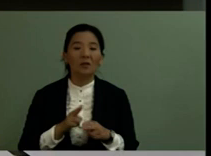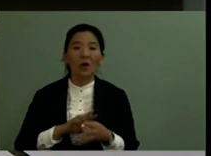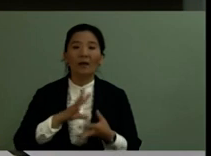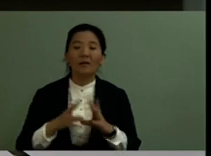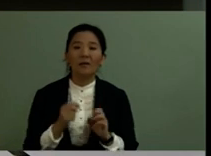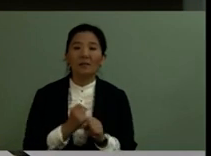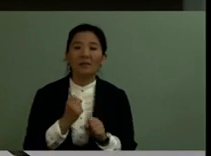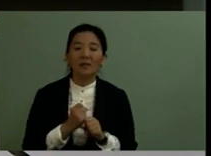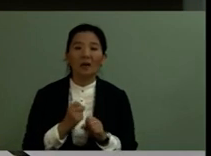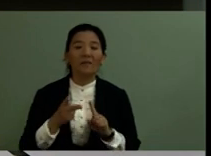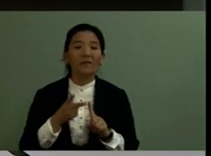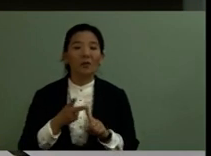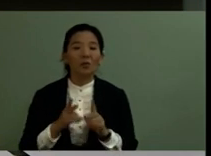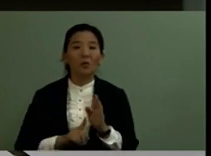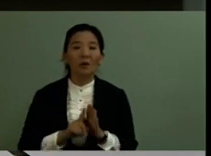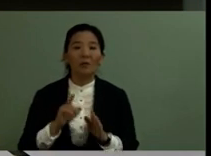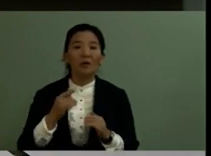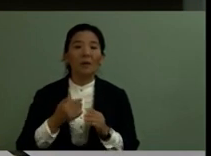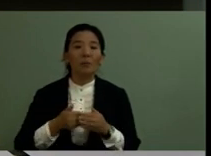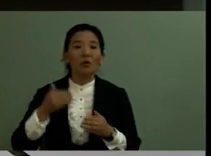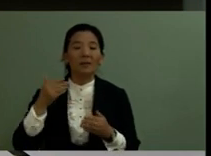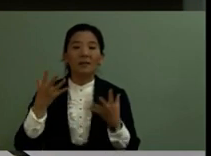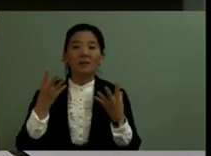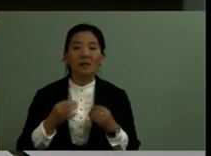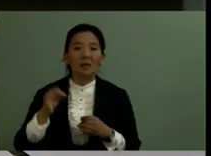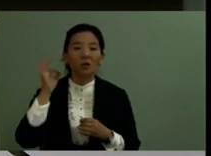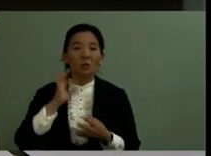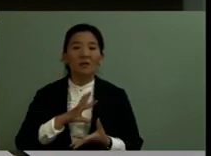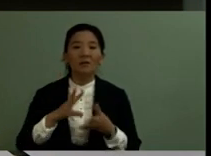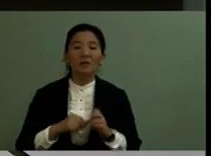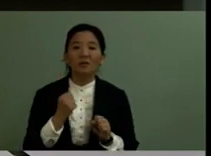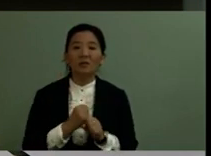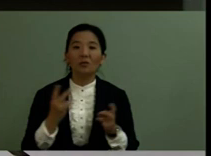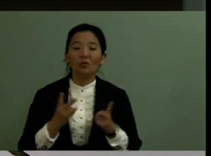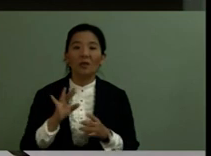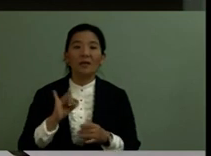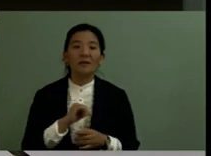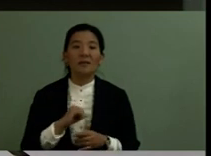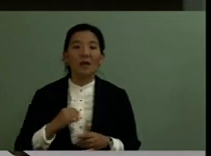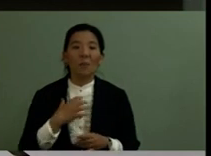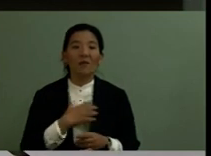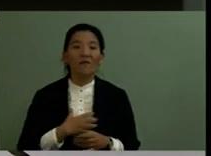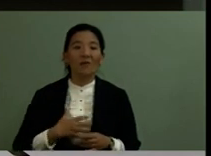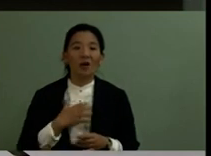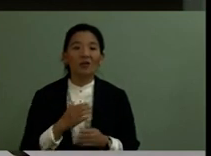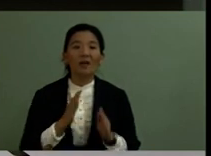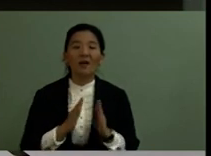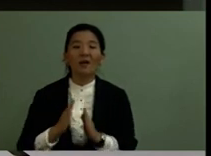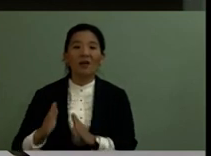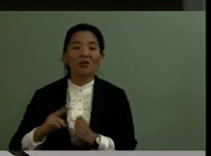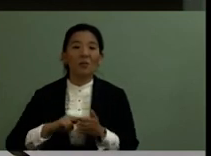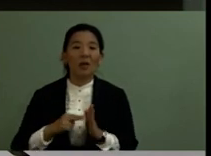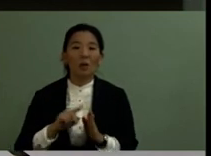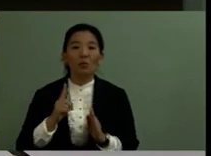qilish. Ikkinchi navbatda o'tgan kunlarga eslab xulosa chiqarish va eng asosiysi rejalar.